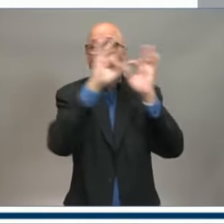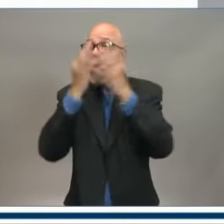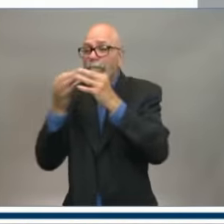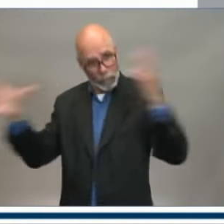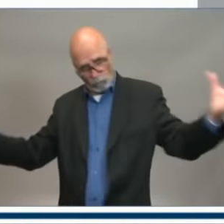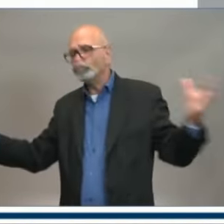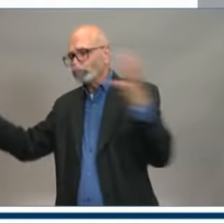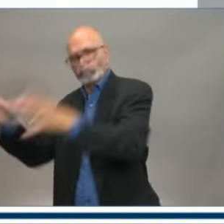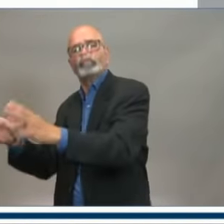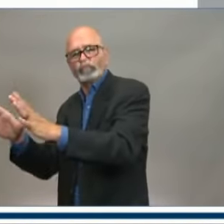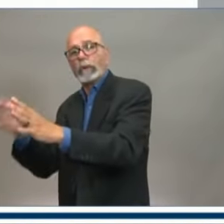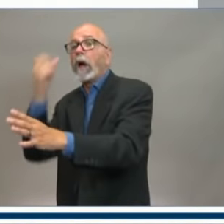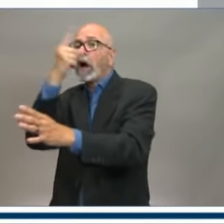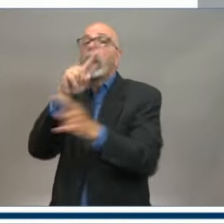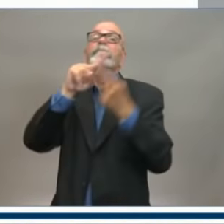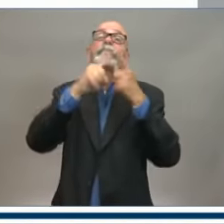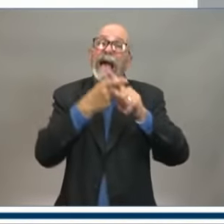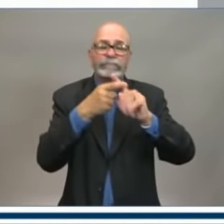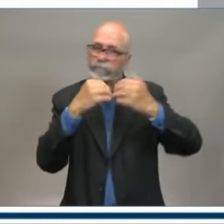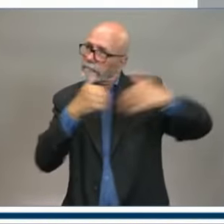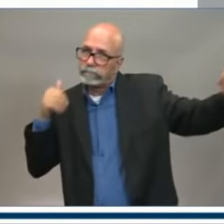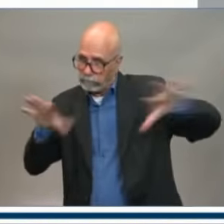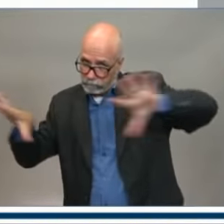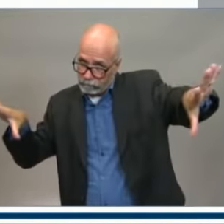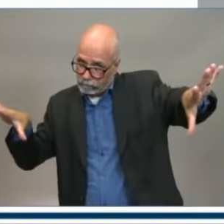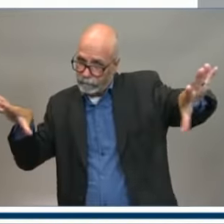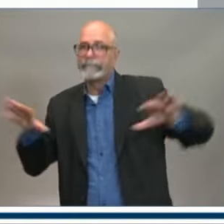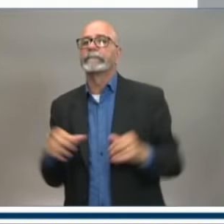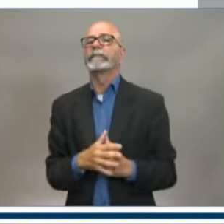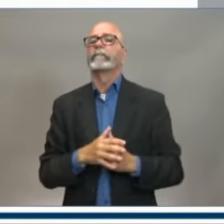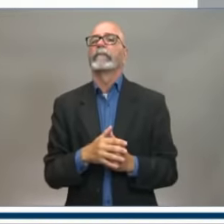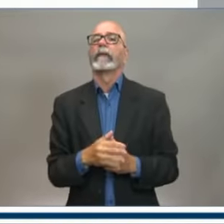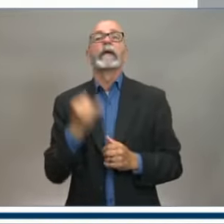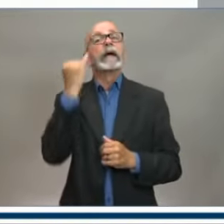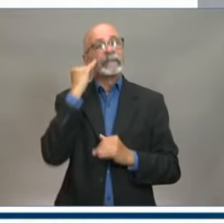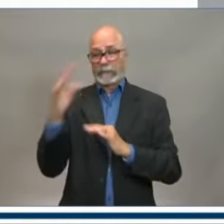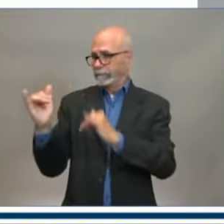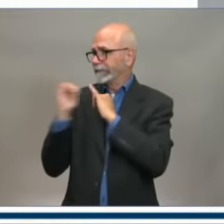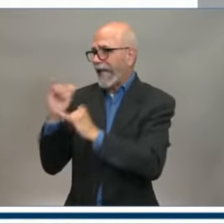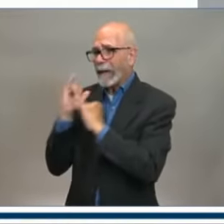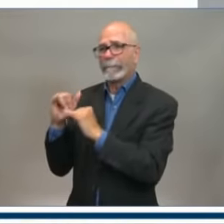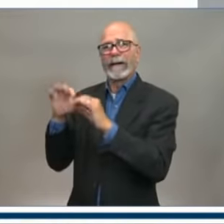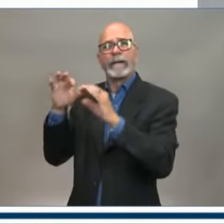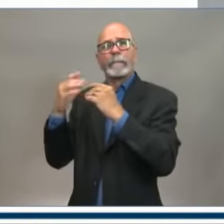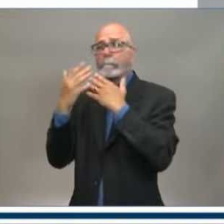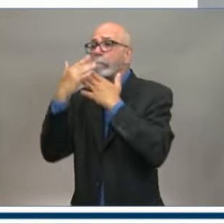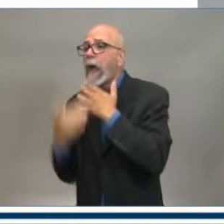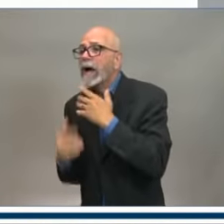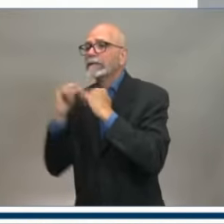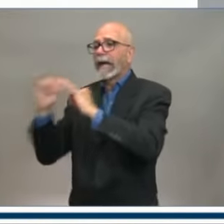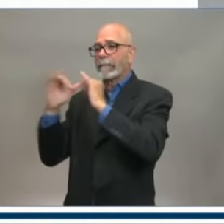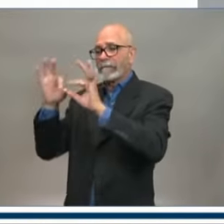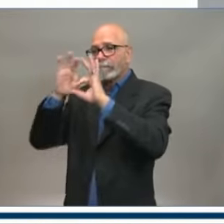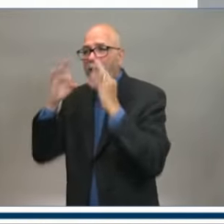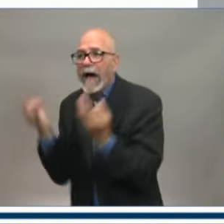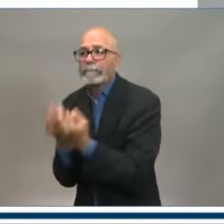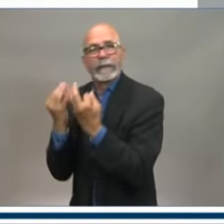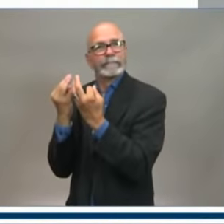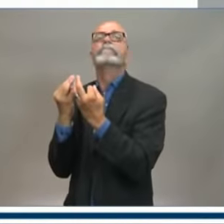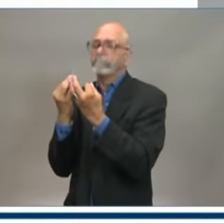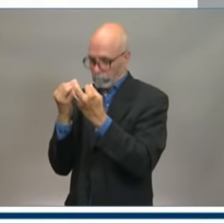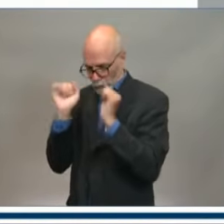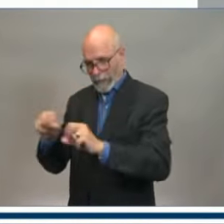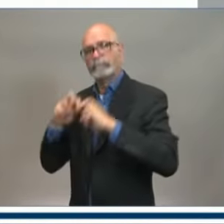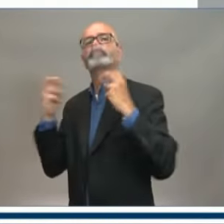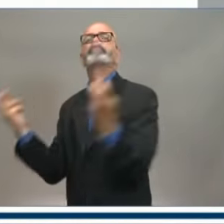out, you have to make sure that it's done with people, if you're going to sit at the same table, within your household or within your